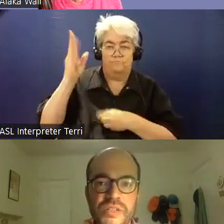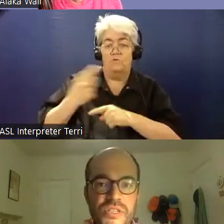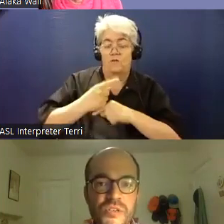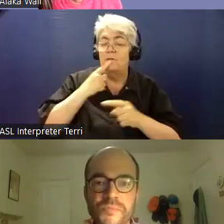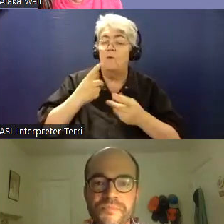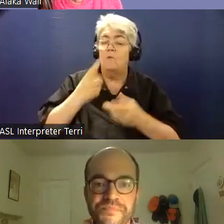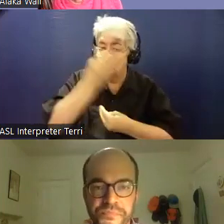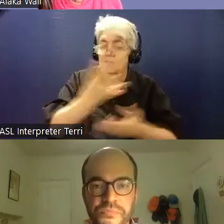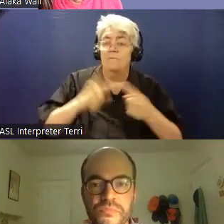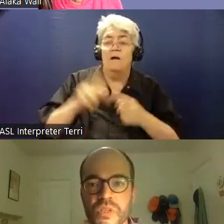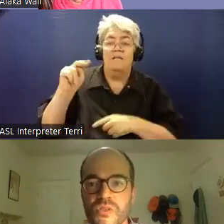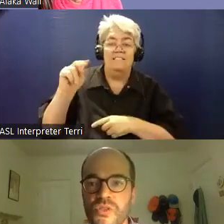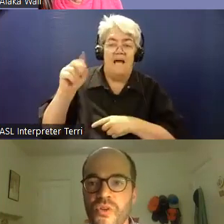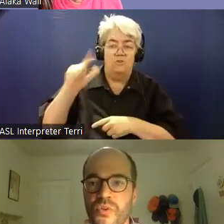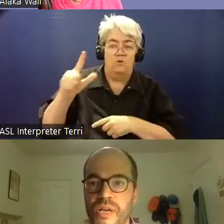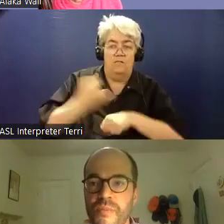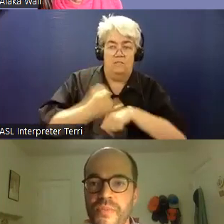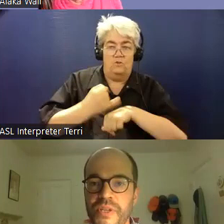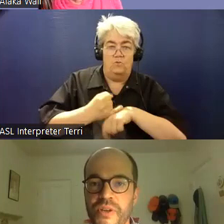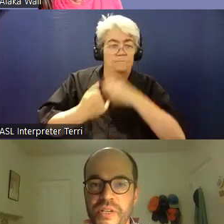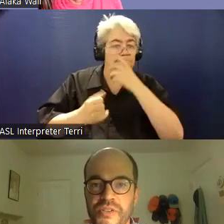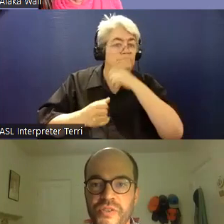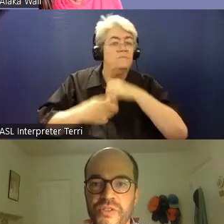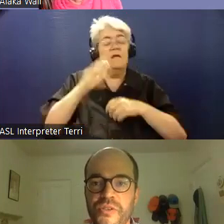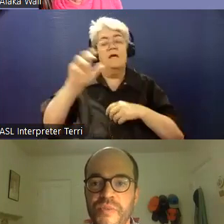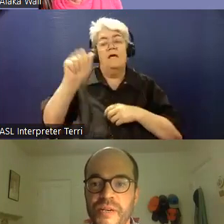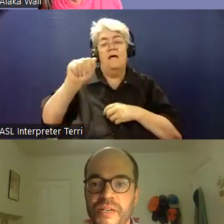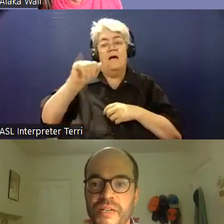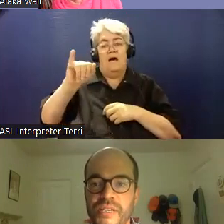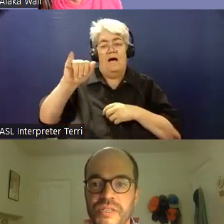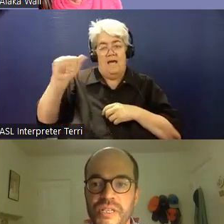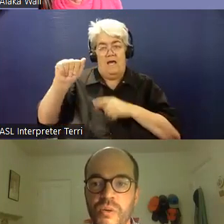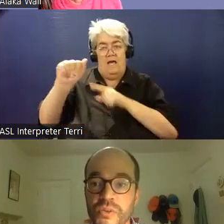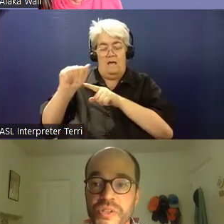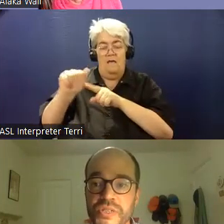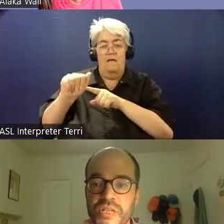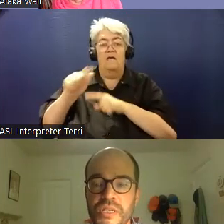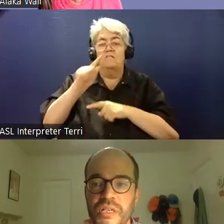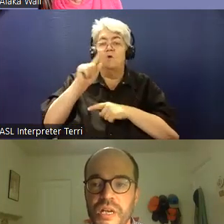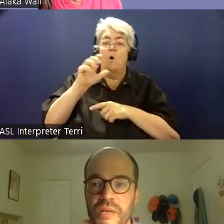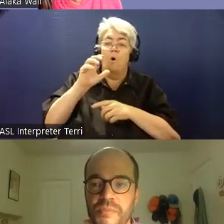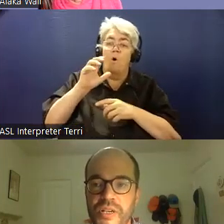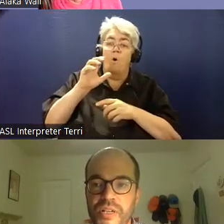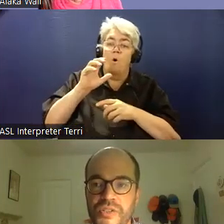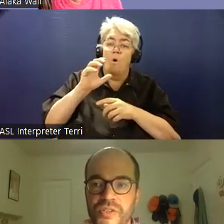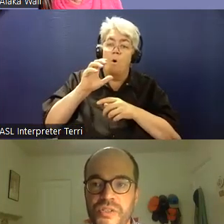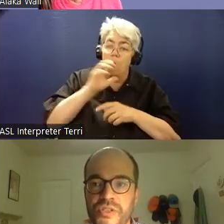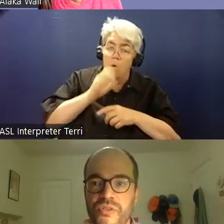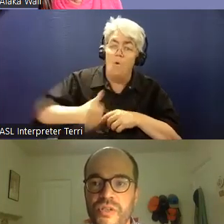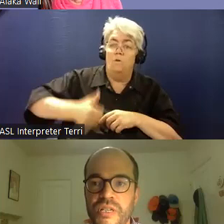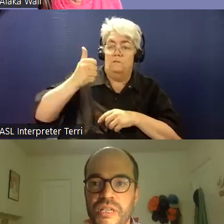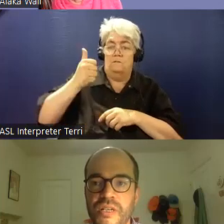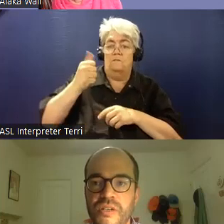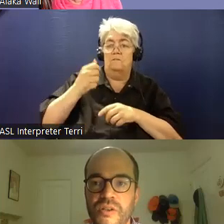National Institute. So the Archaeological Institute of America is the oldest archaeological